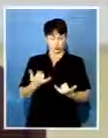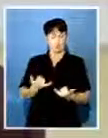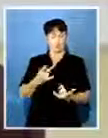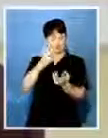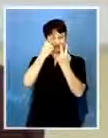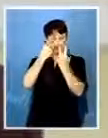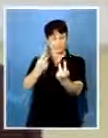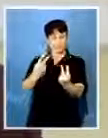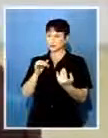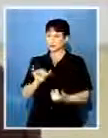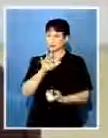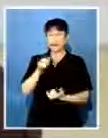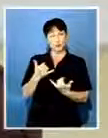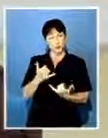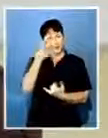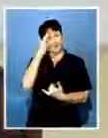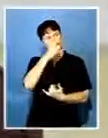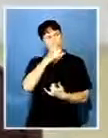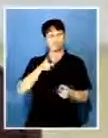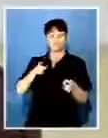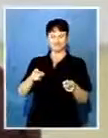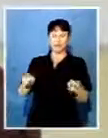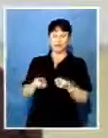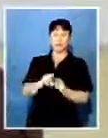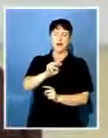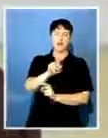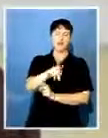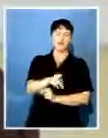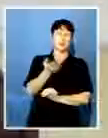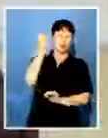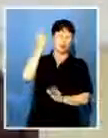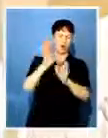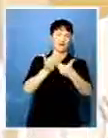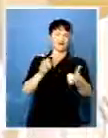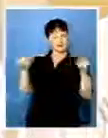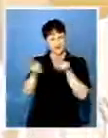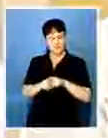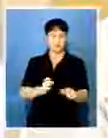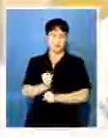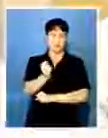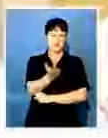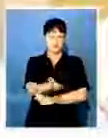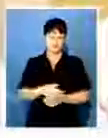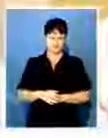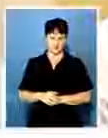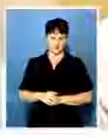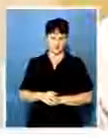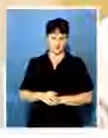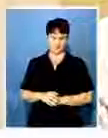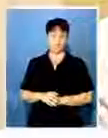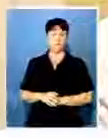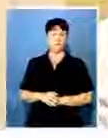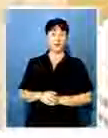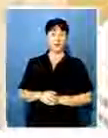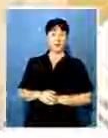today exactly in the way that the National Party used to govern us under apartheid. It's not only members of the